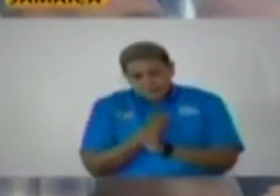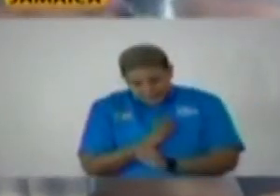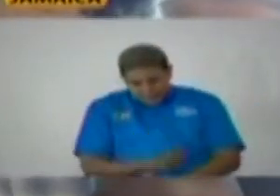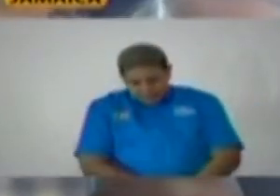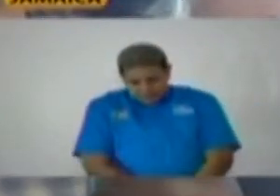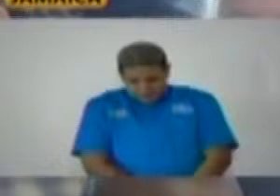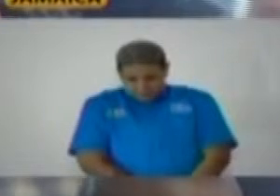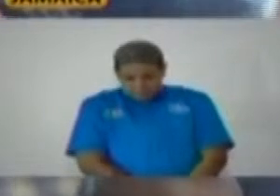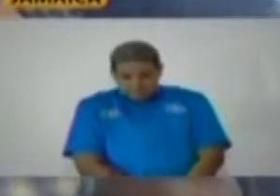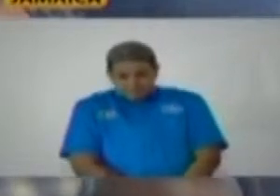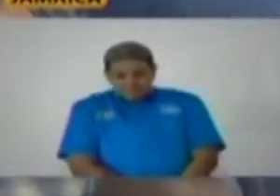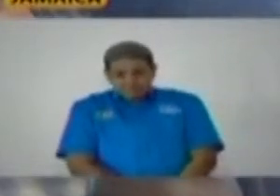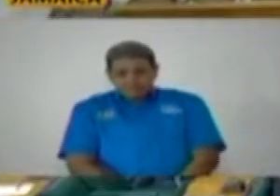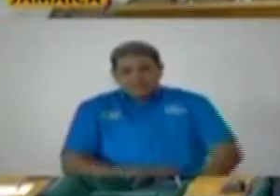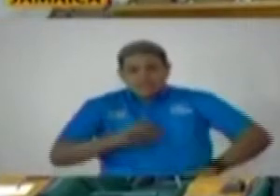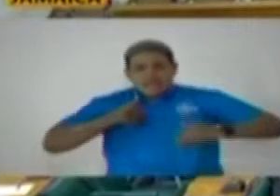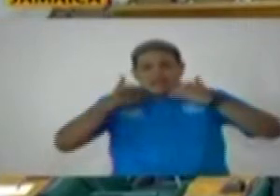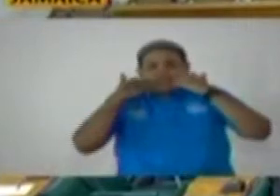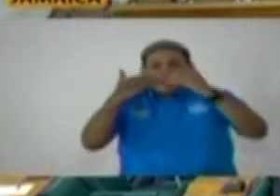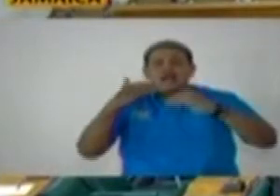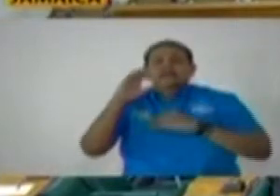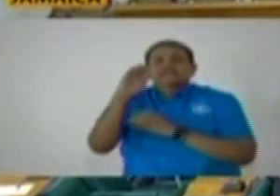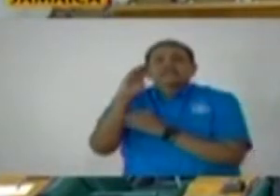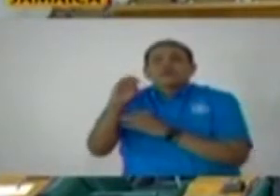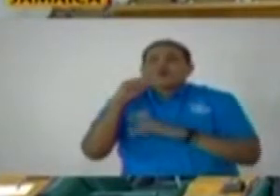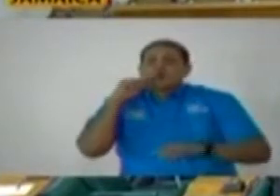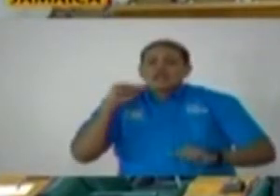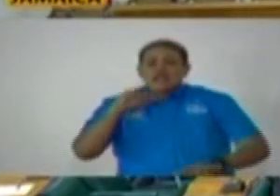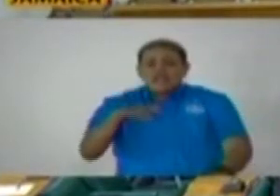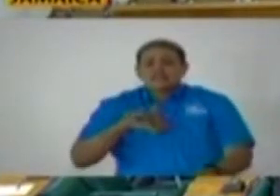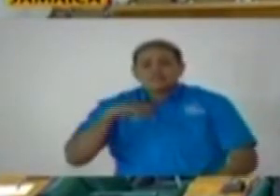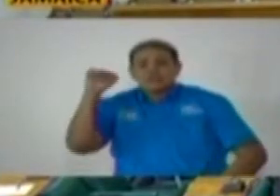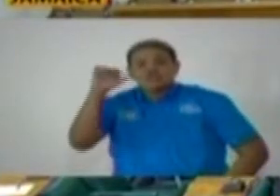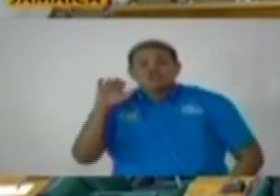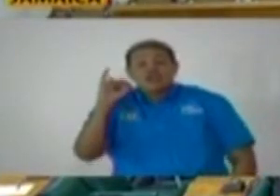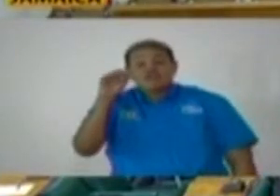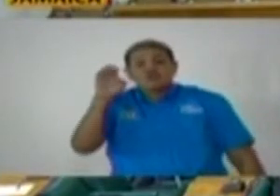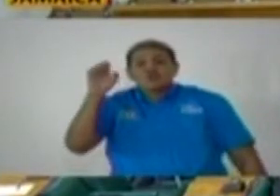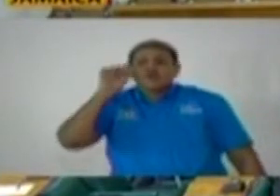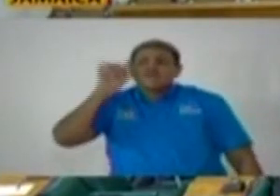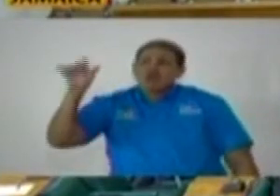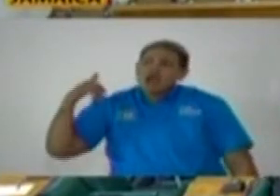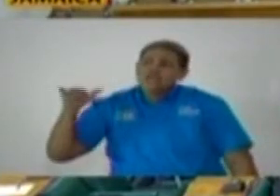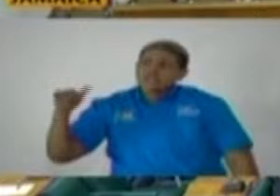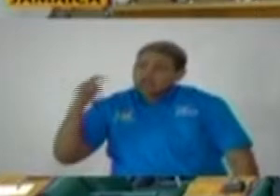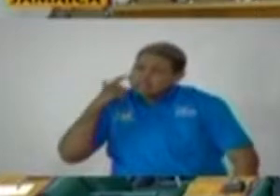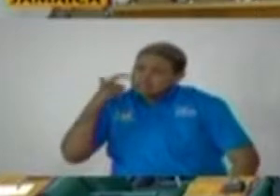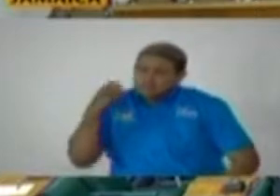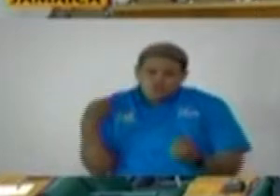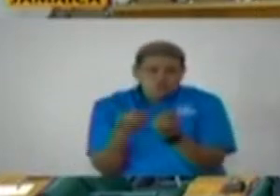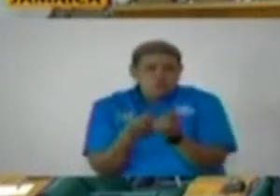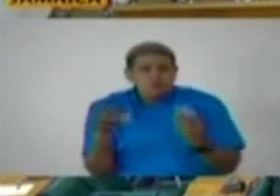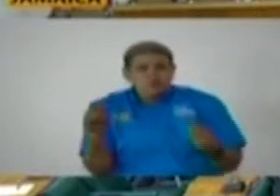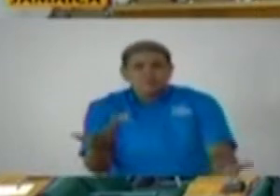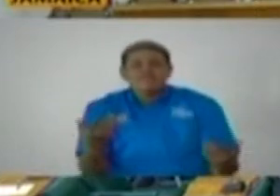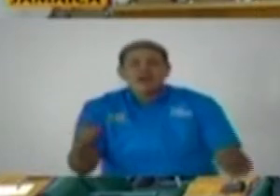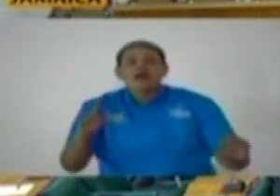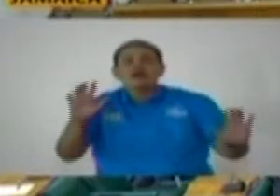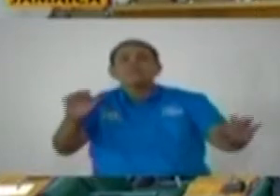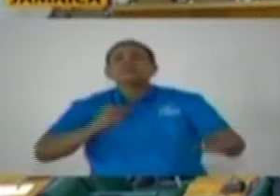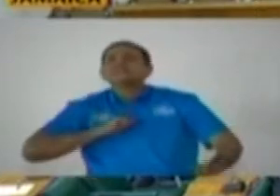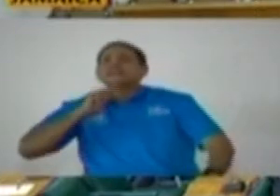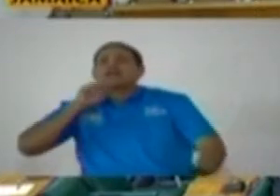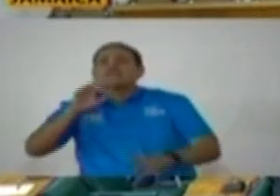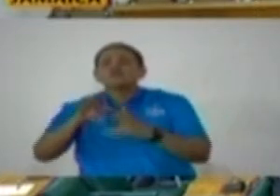Madam Speaker, I thank my CPO Gavin, my driver Joe, for their continued support. I